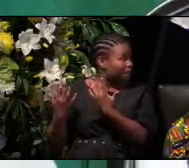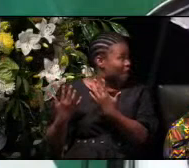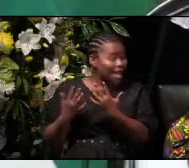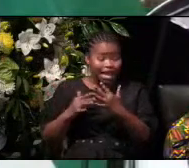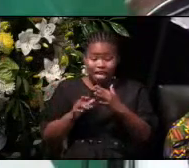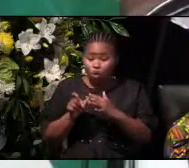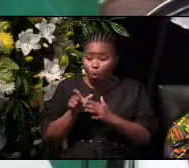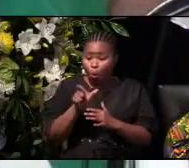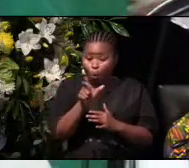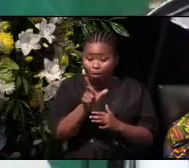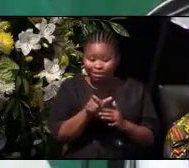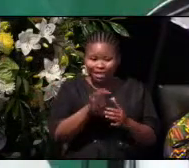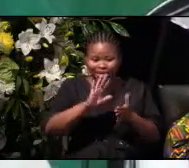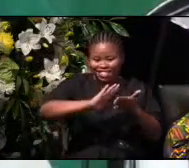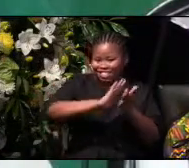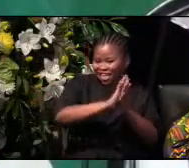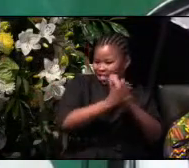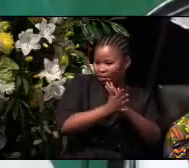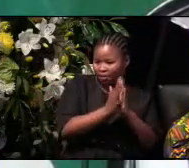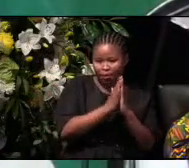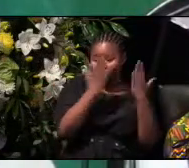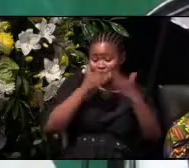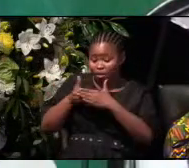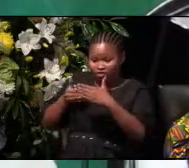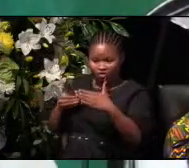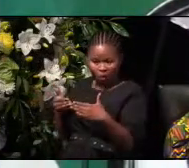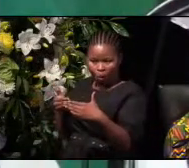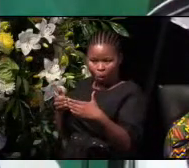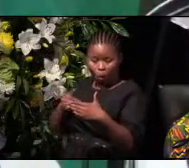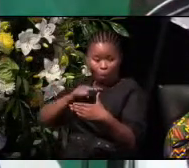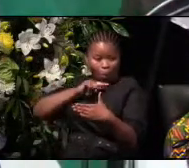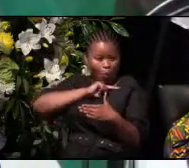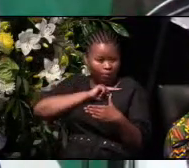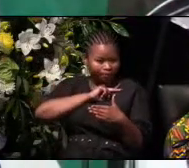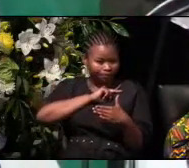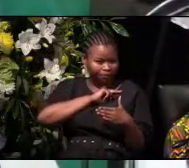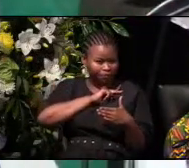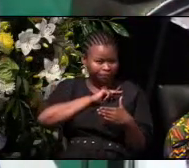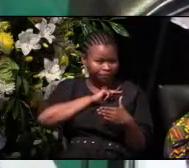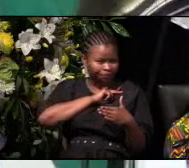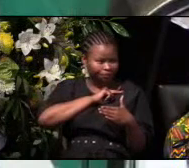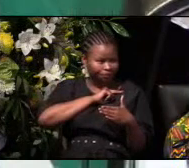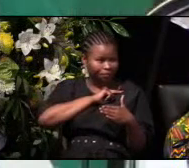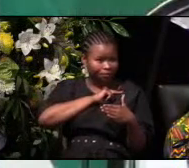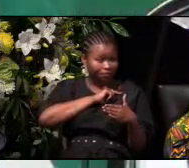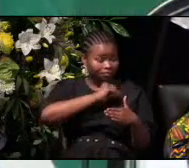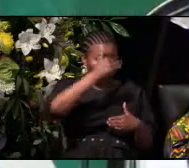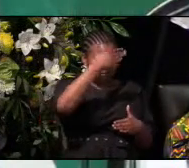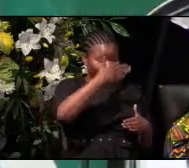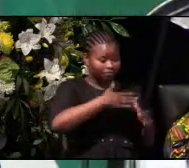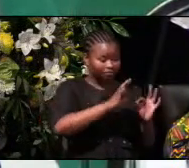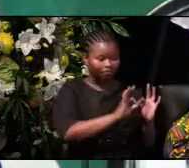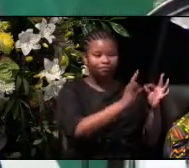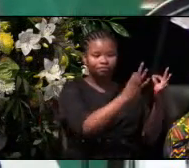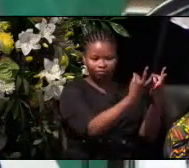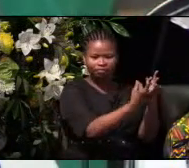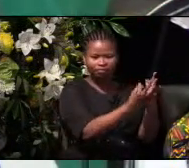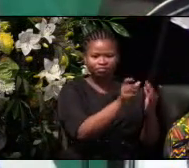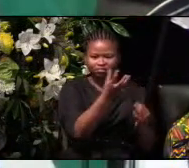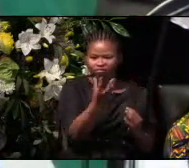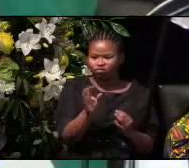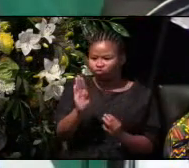even when there was no salsa before because an African family had to